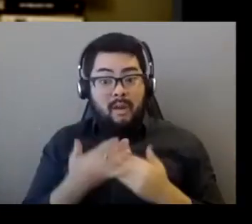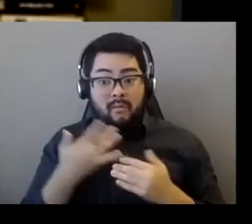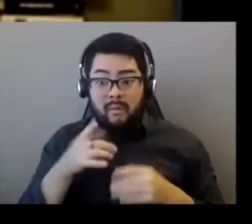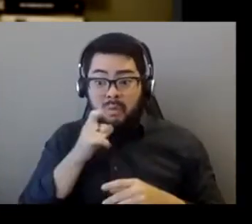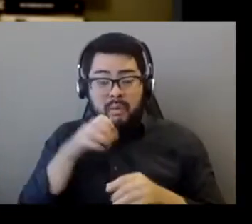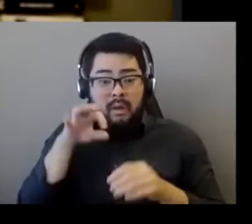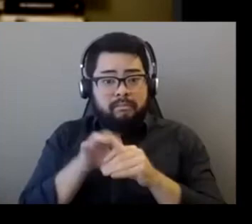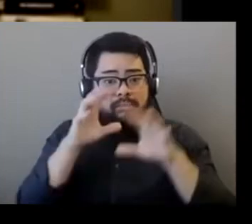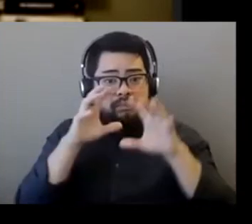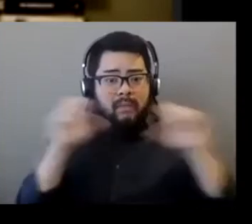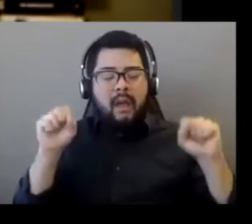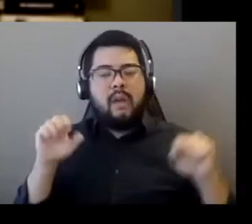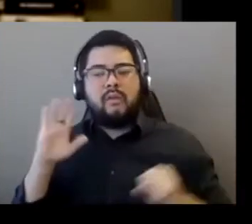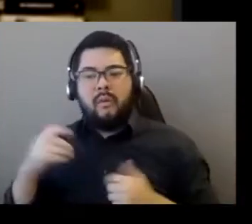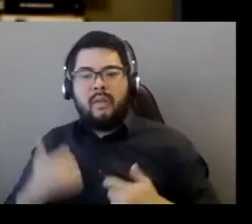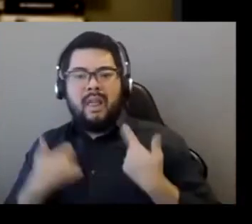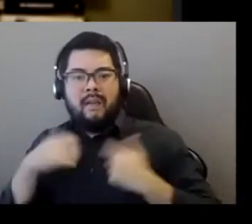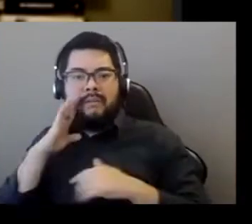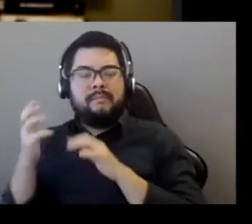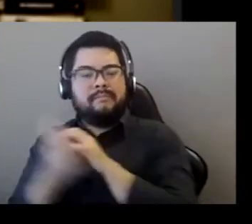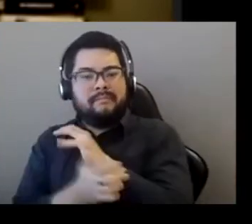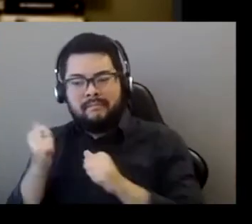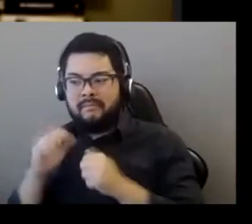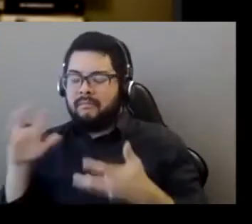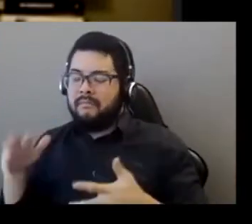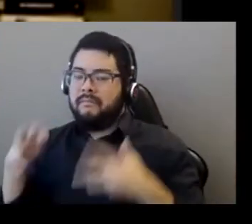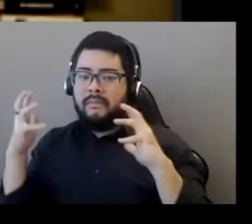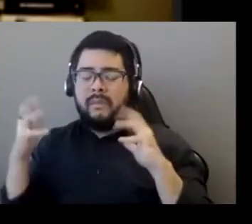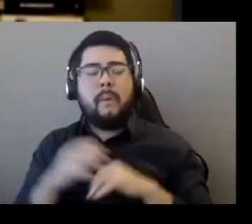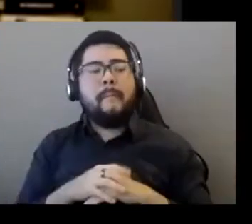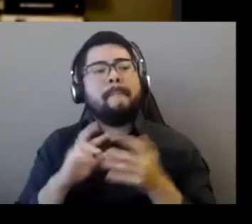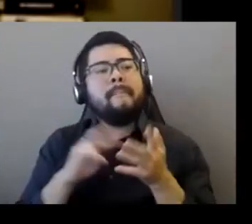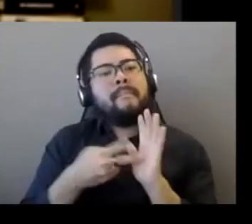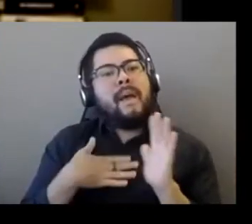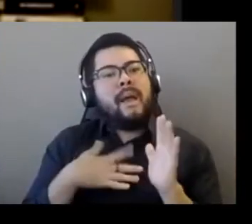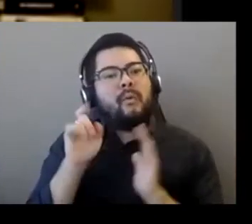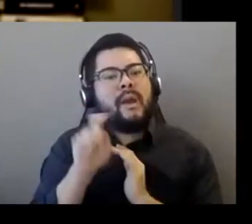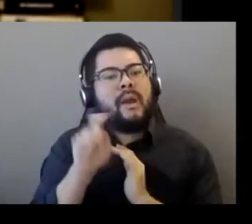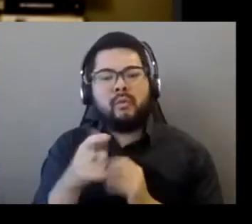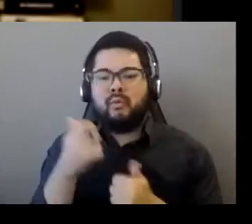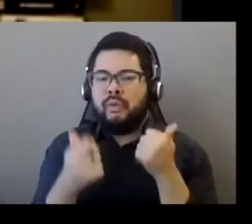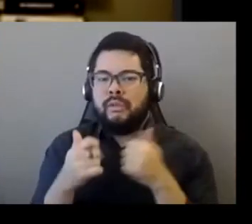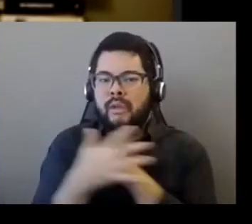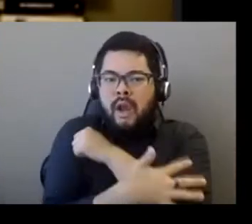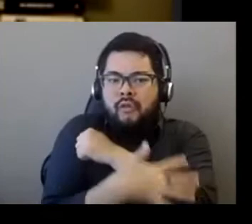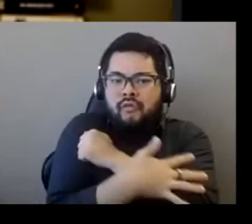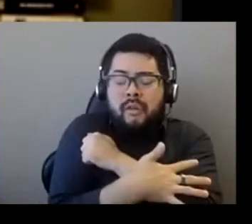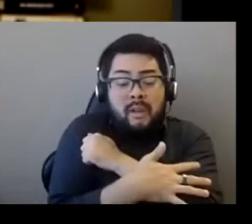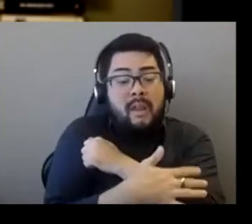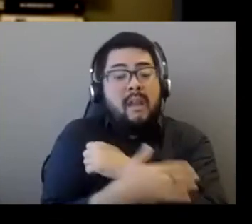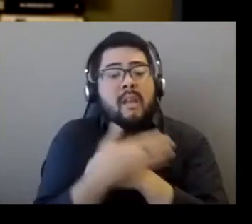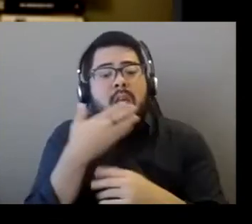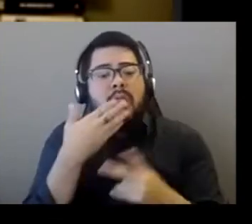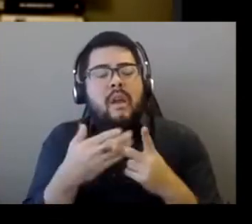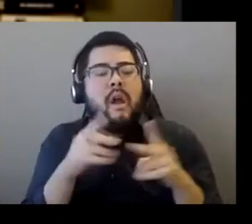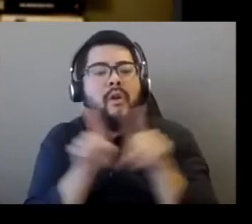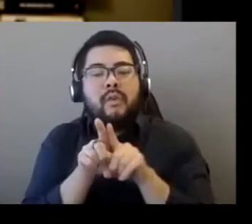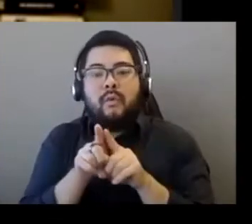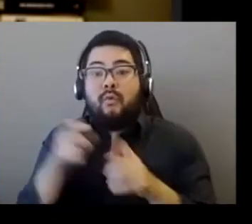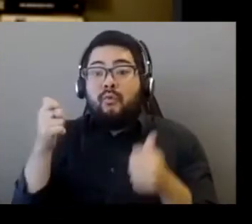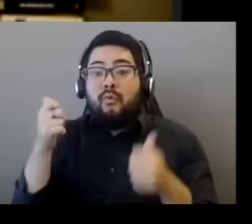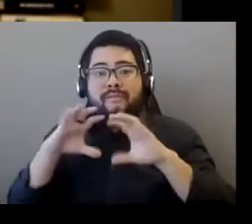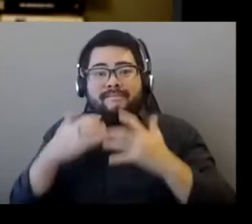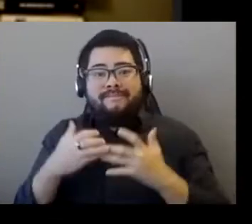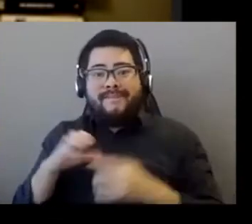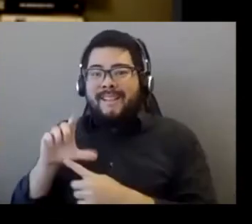say what about elections and so on, what country are you talking about? And then from what class perspective, what national